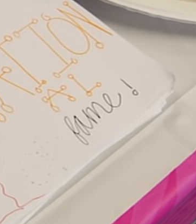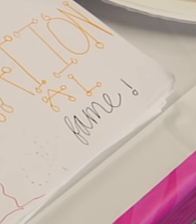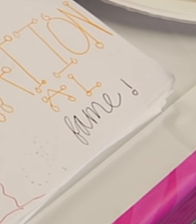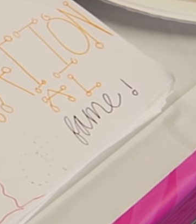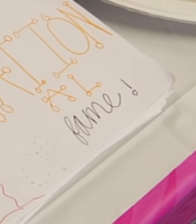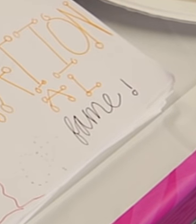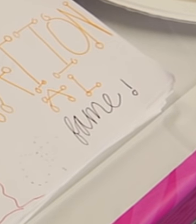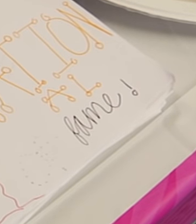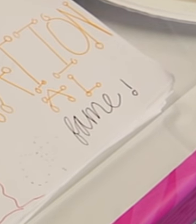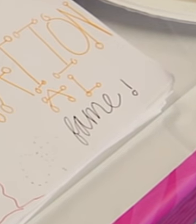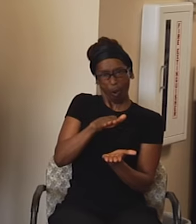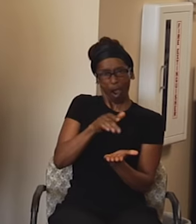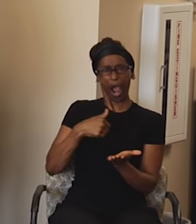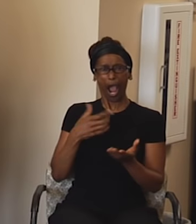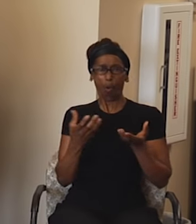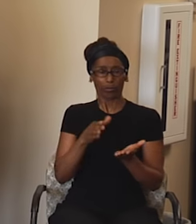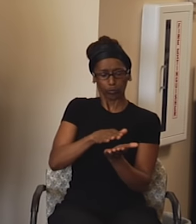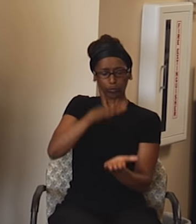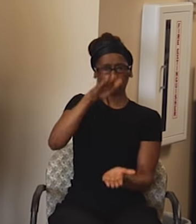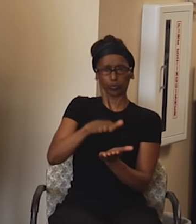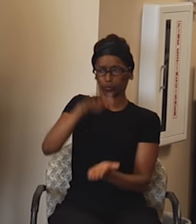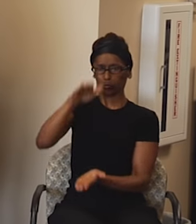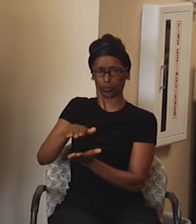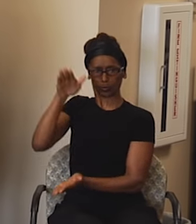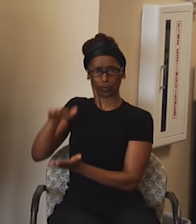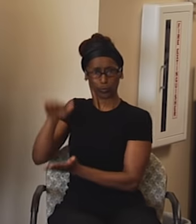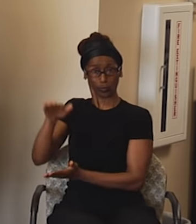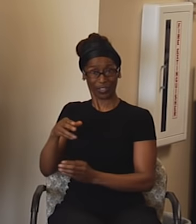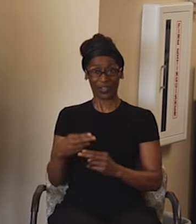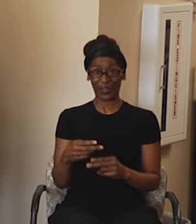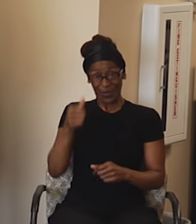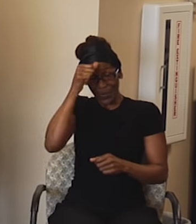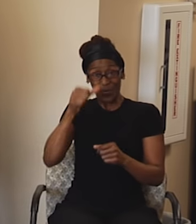I want to give them an avalanche. Does everyone remember Miracle on 34th Street?